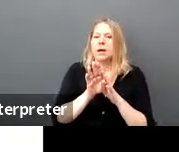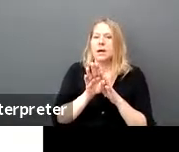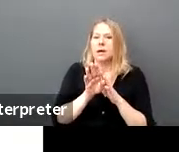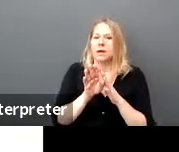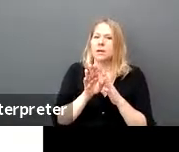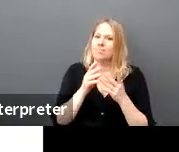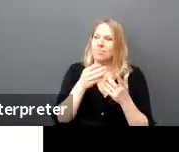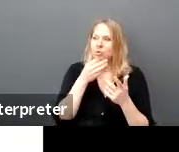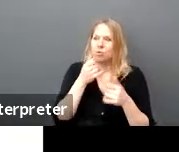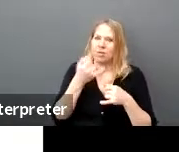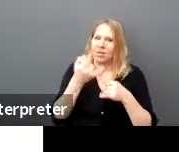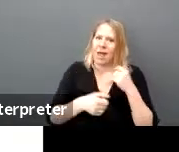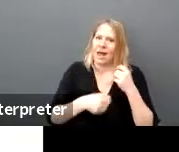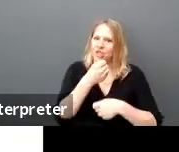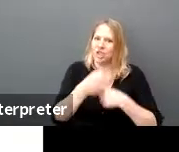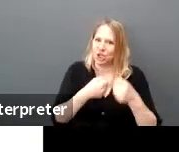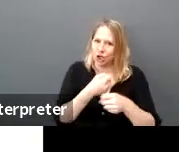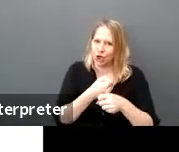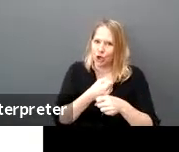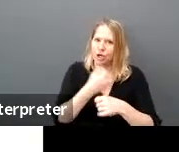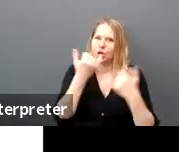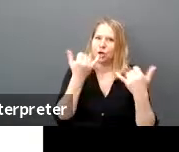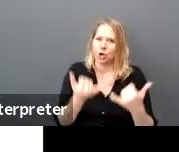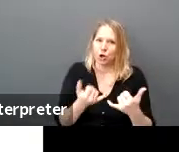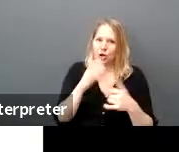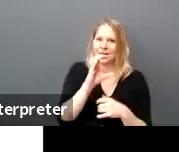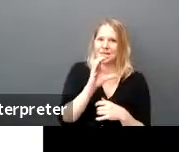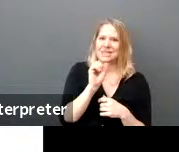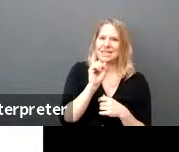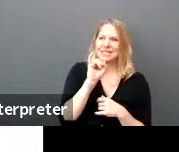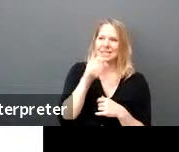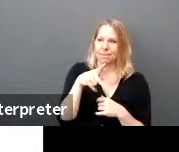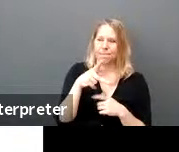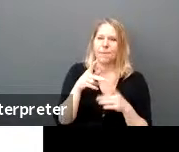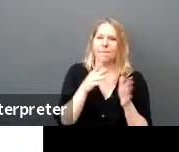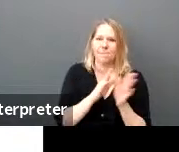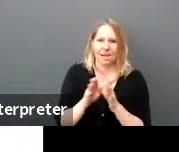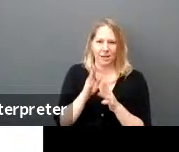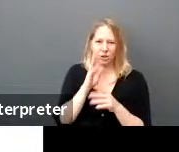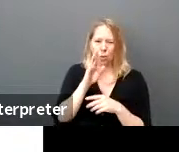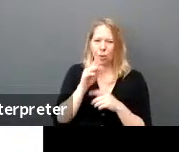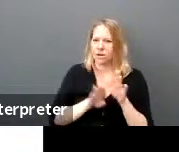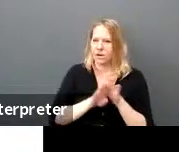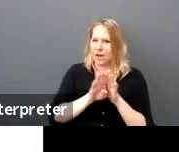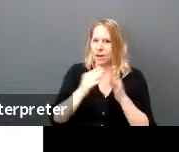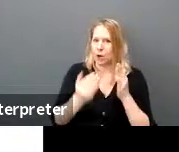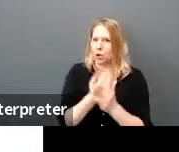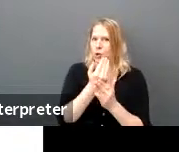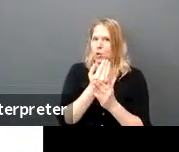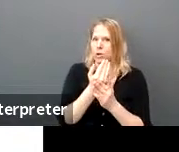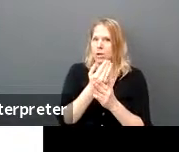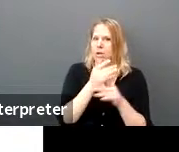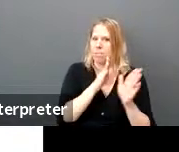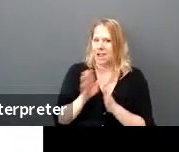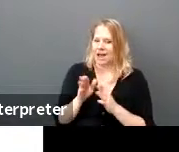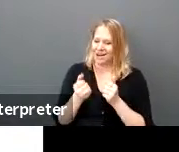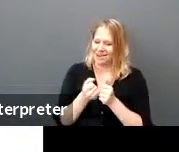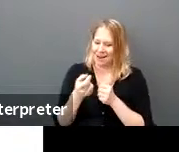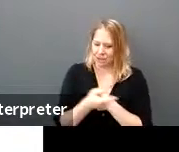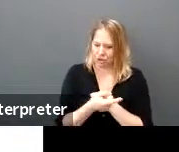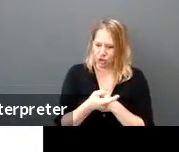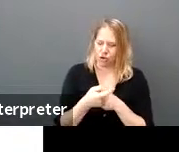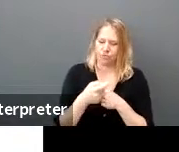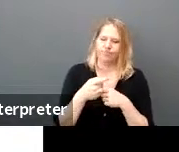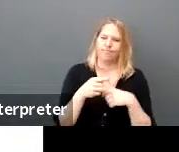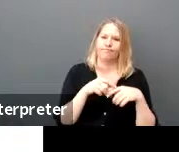last year of our current CSIP plan, we will be developing a new CSIP plan next year that will either cover a 3